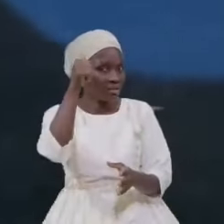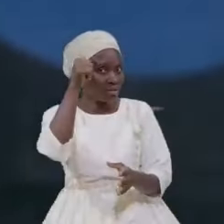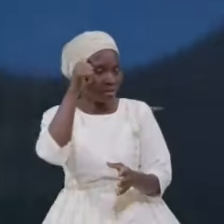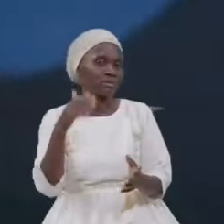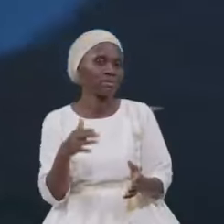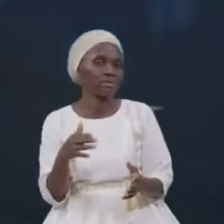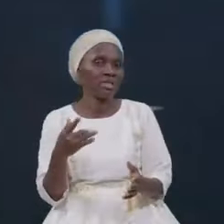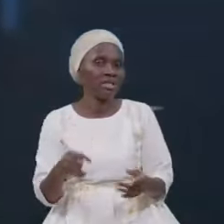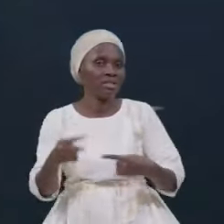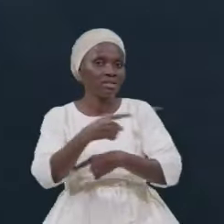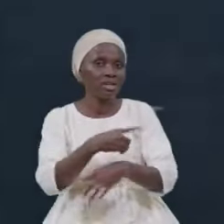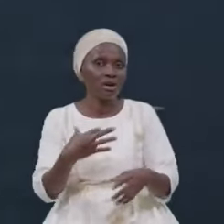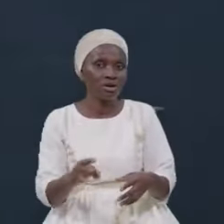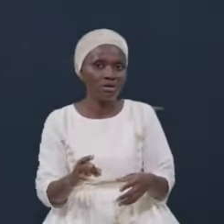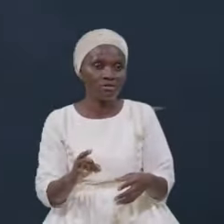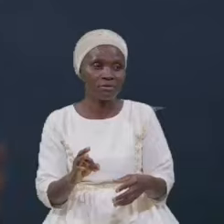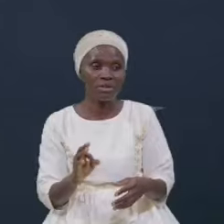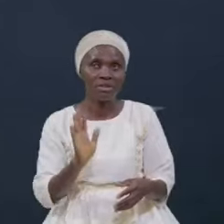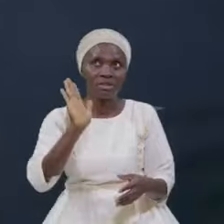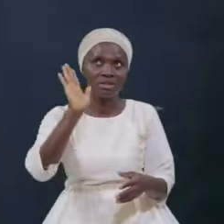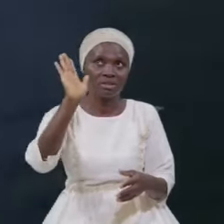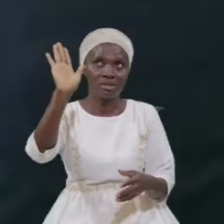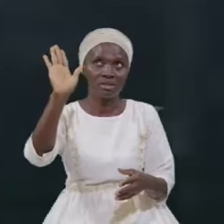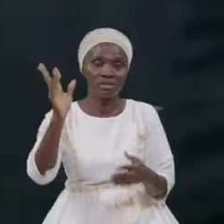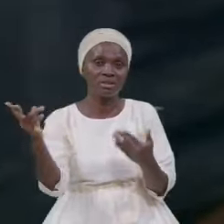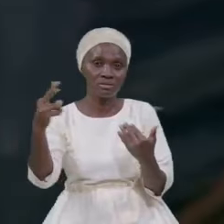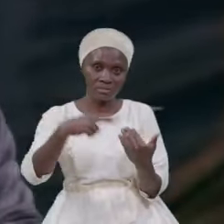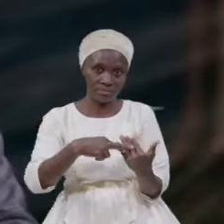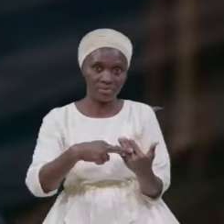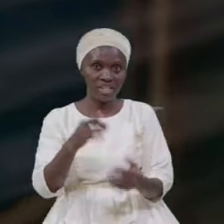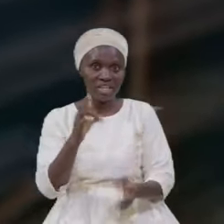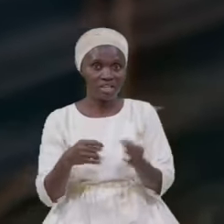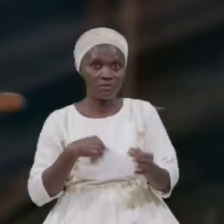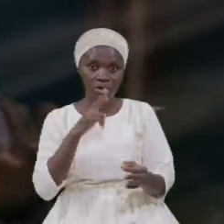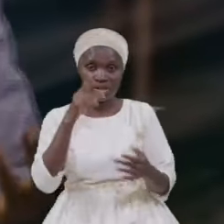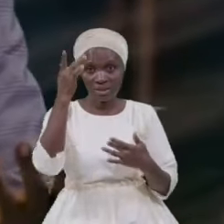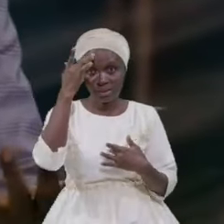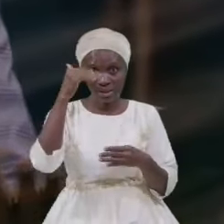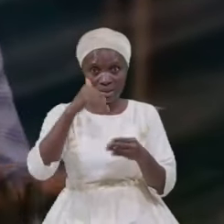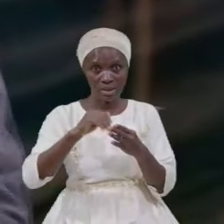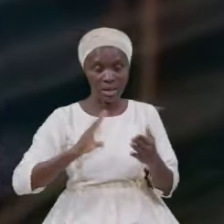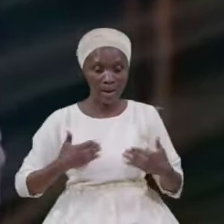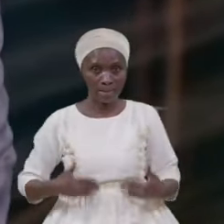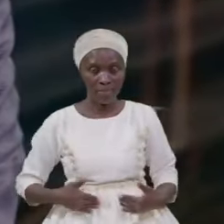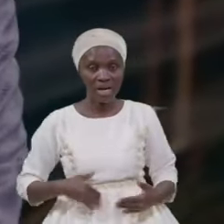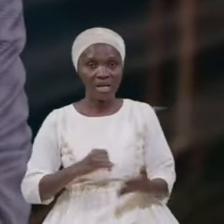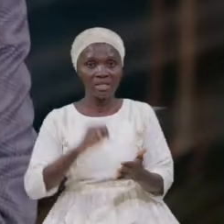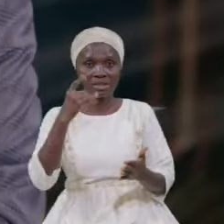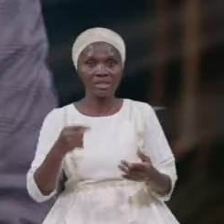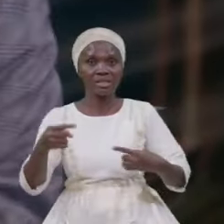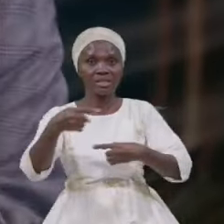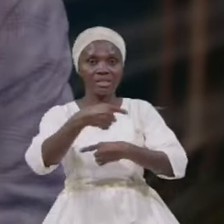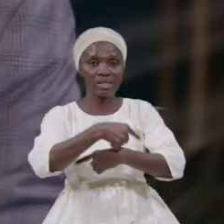we're sick in a body, there is the day of recovery. We recover from blindness,